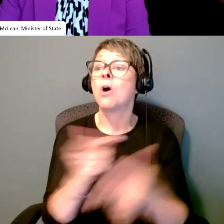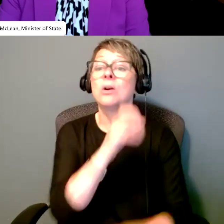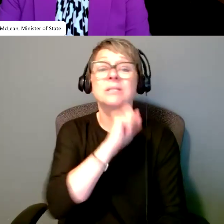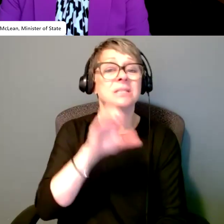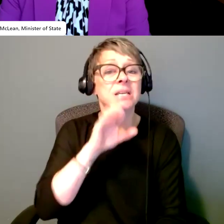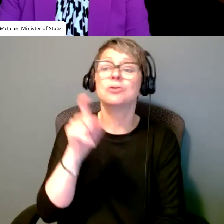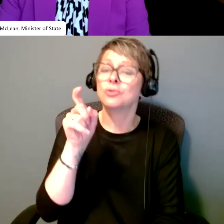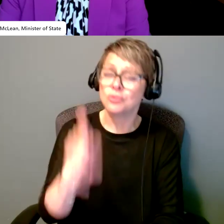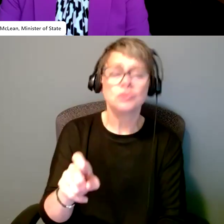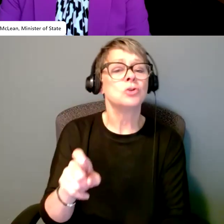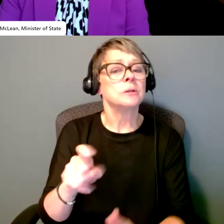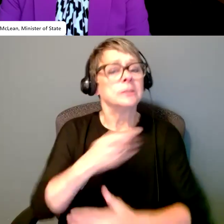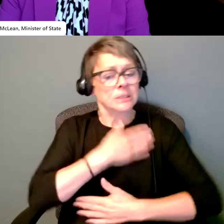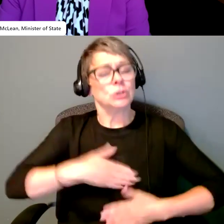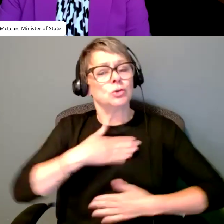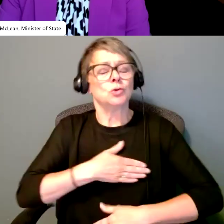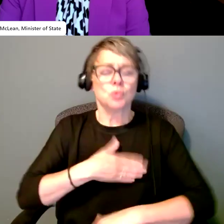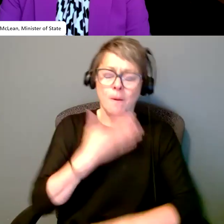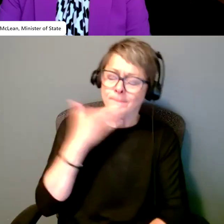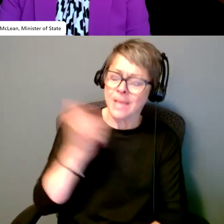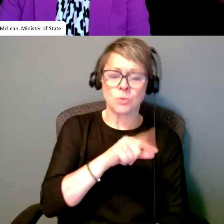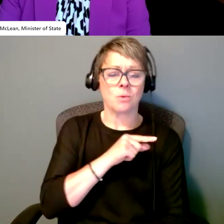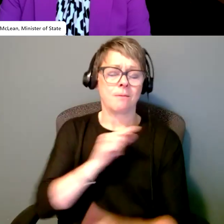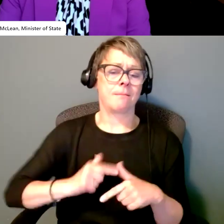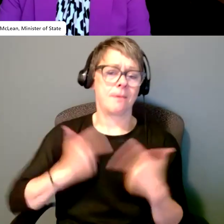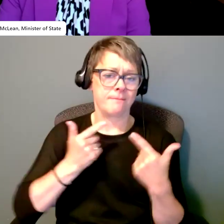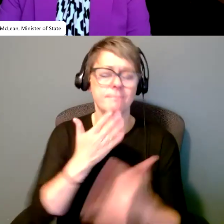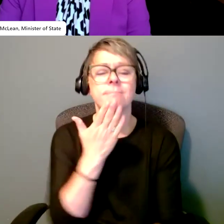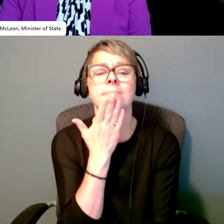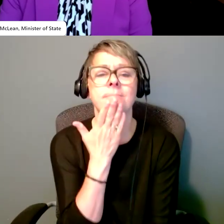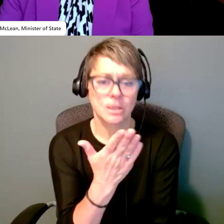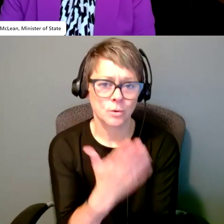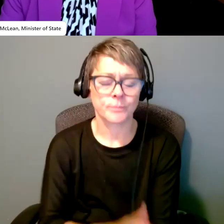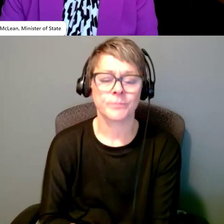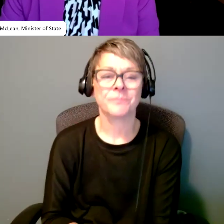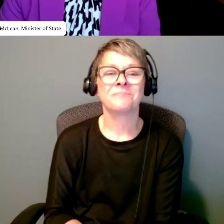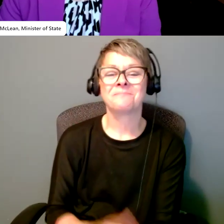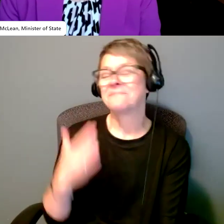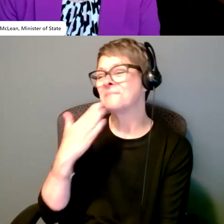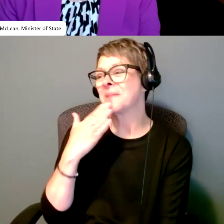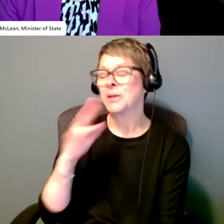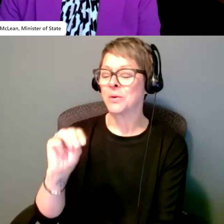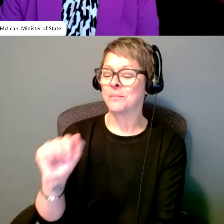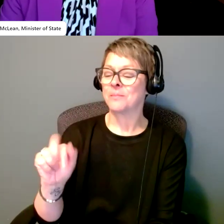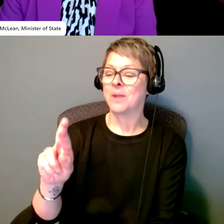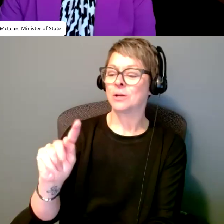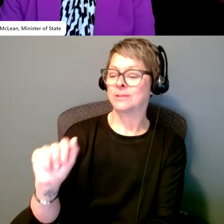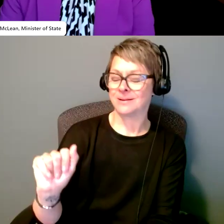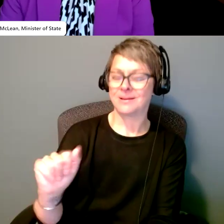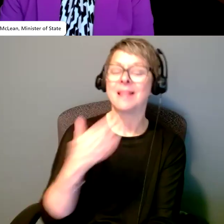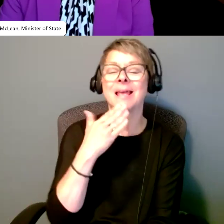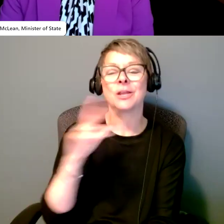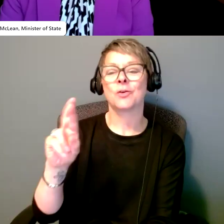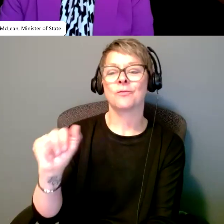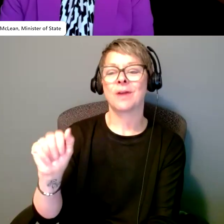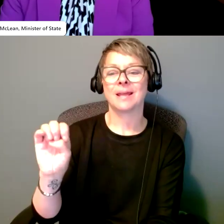possible quality of life. Thank you. Thank you, Marta and Rayanne. I now have the distinct